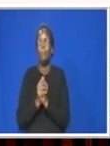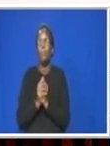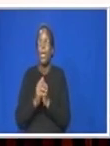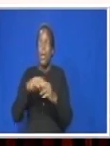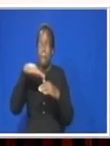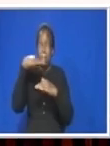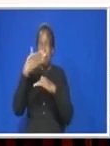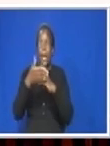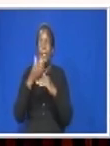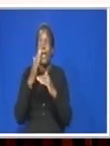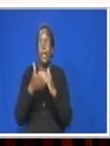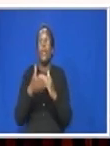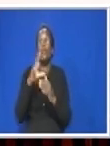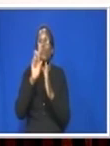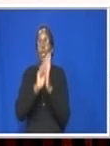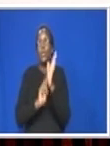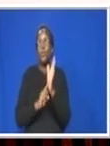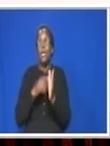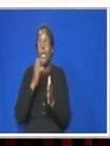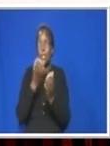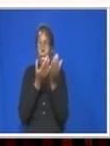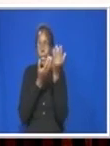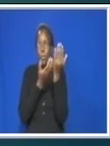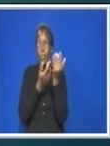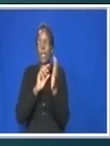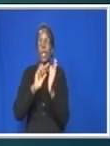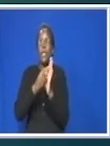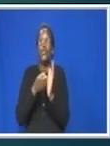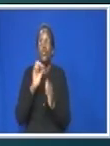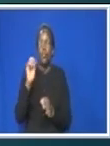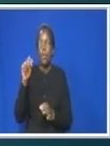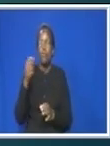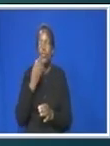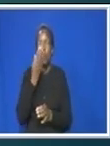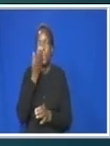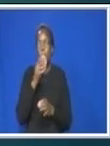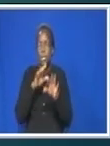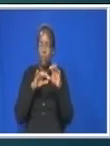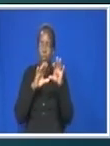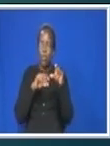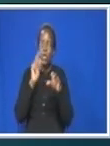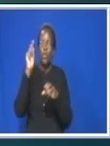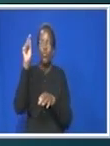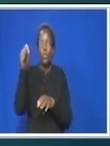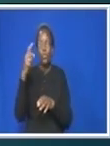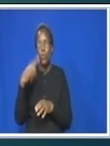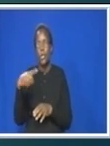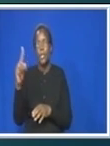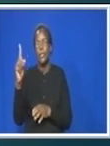By the end of the lesson, it is expected that you should be able to answer the following questions